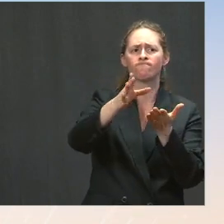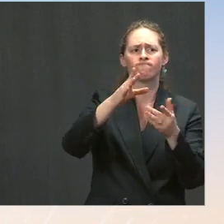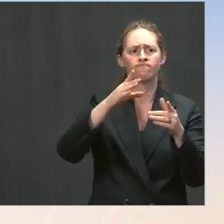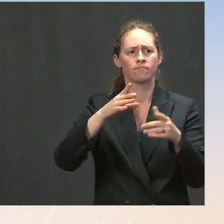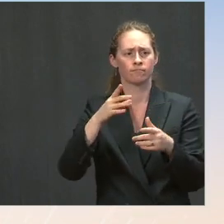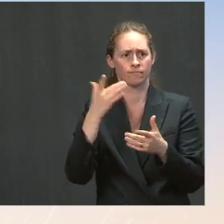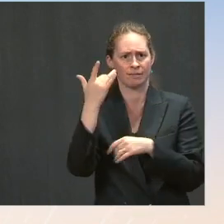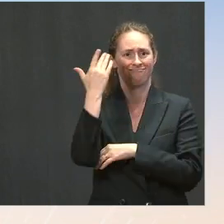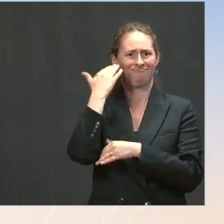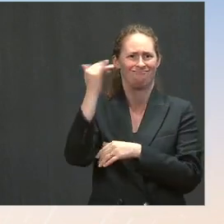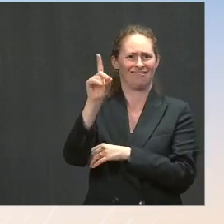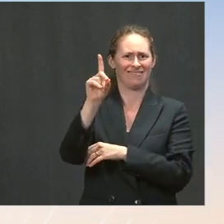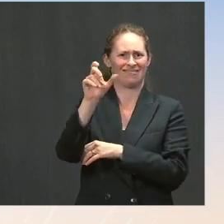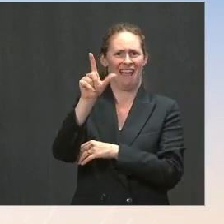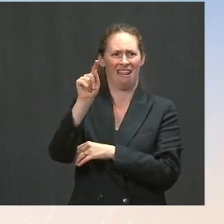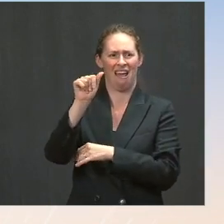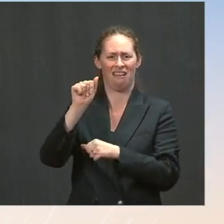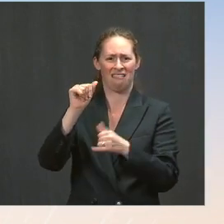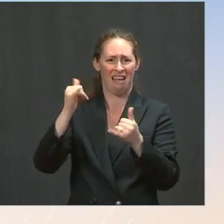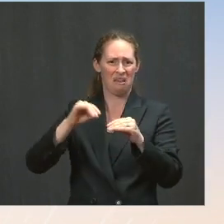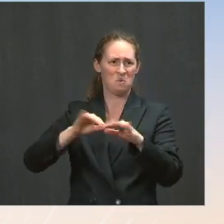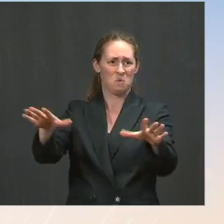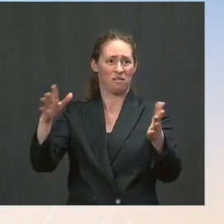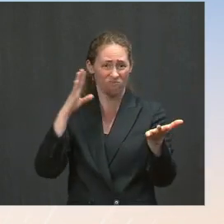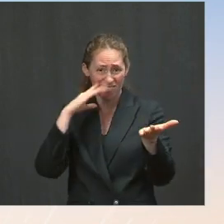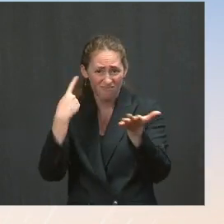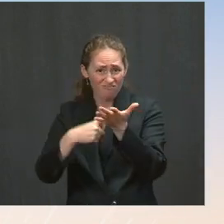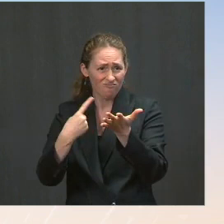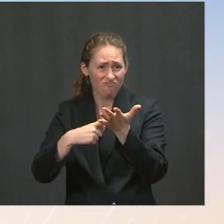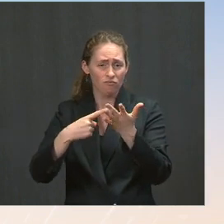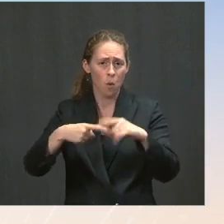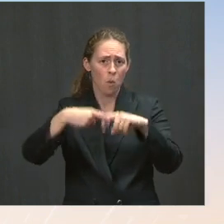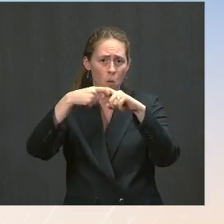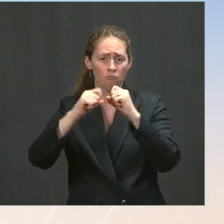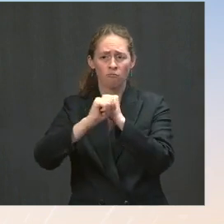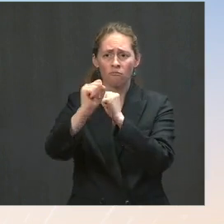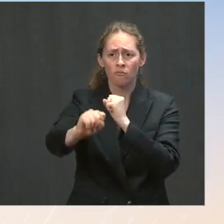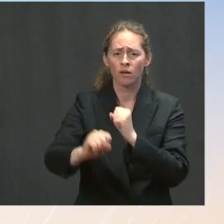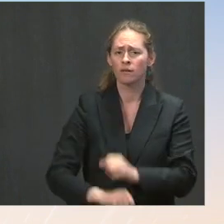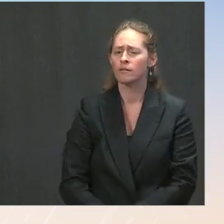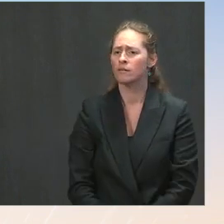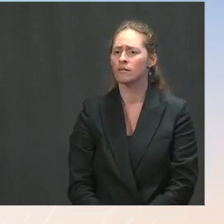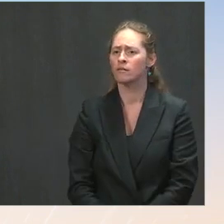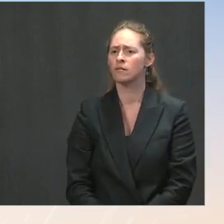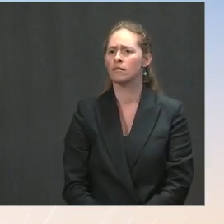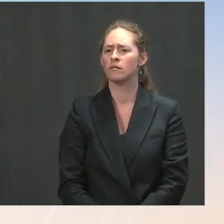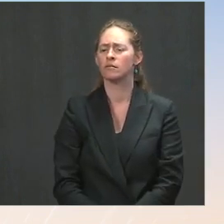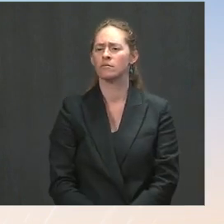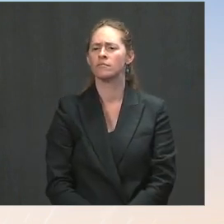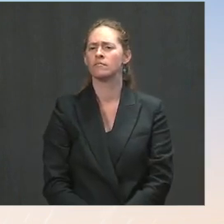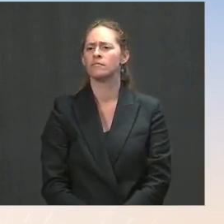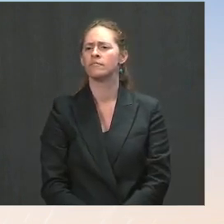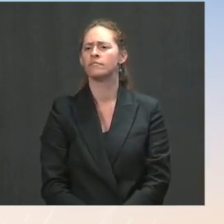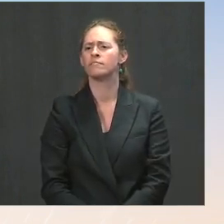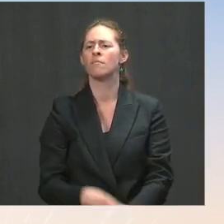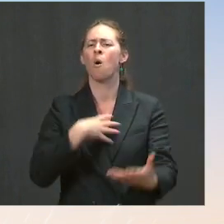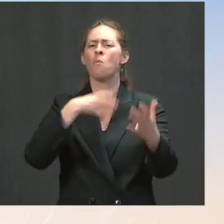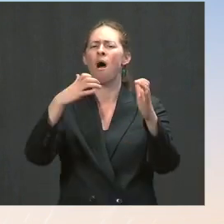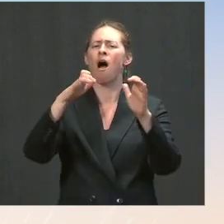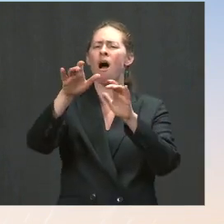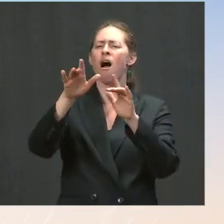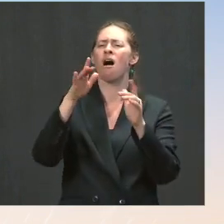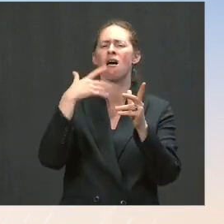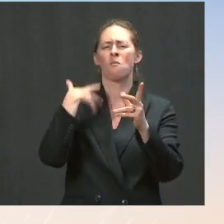Well, let me just give you, I know you followed this closely, but for others, just as a reminder, on day one of the administration, as part of the American